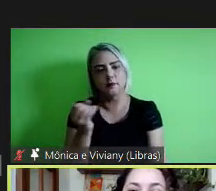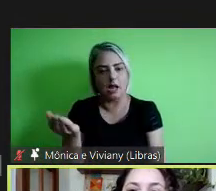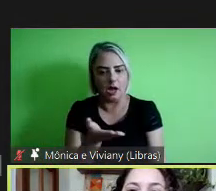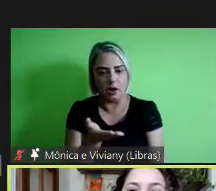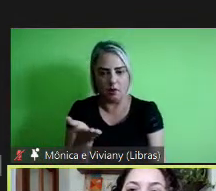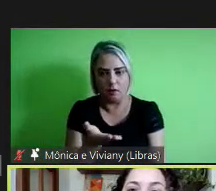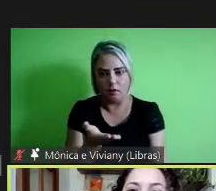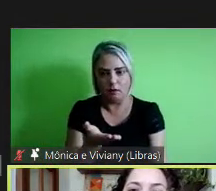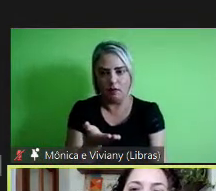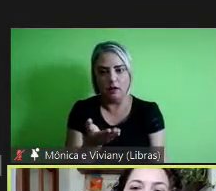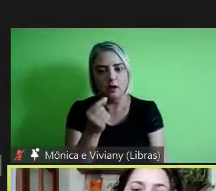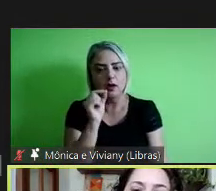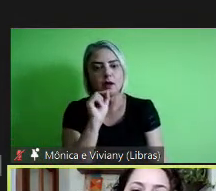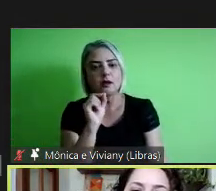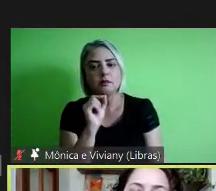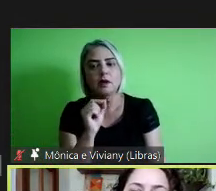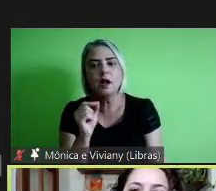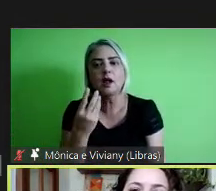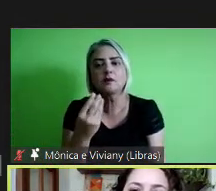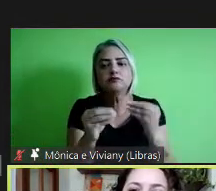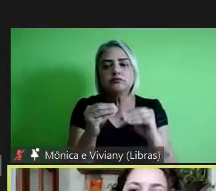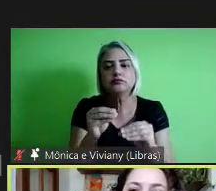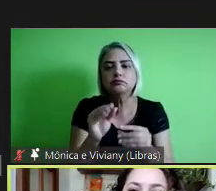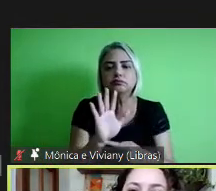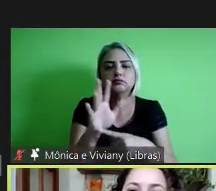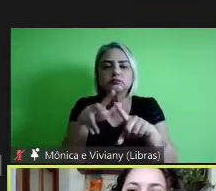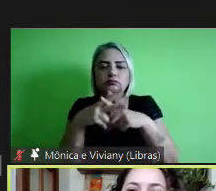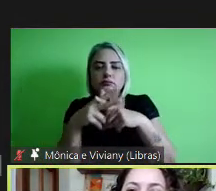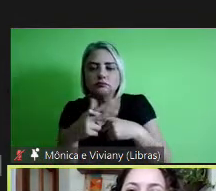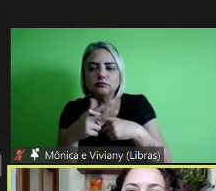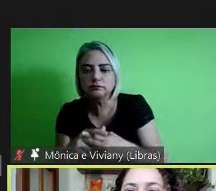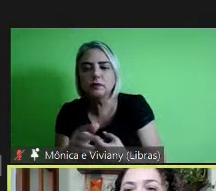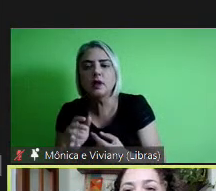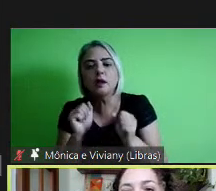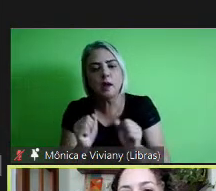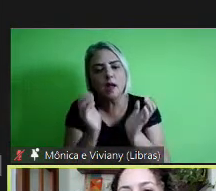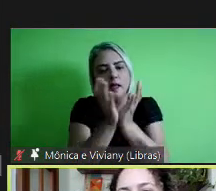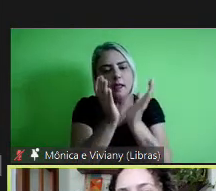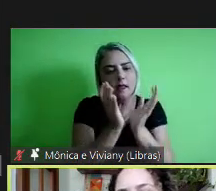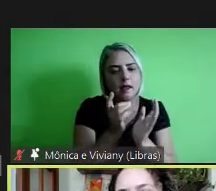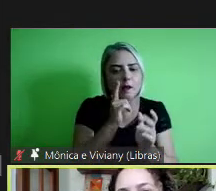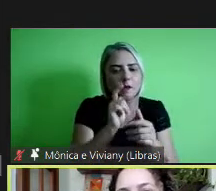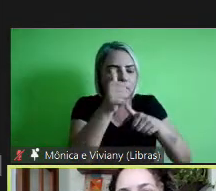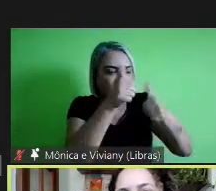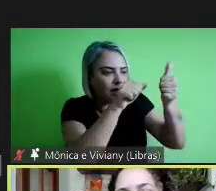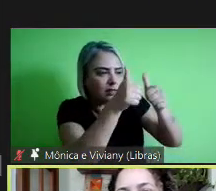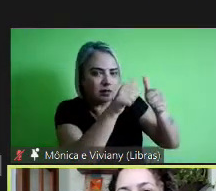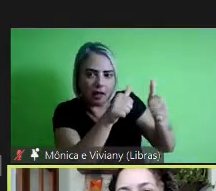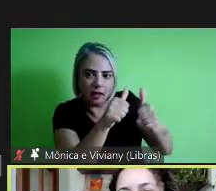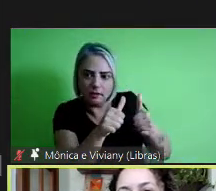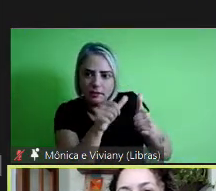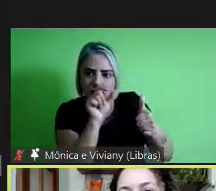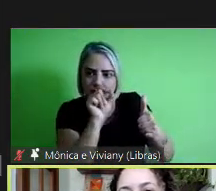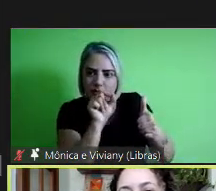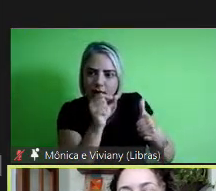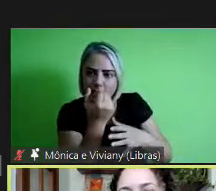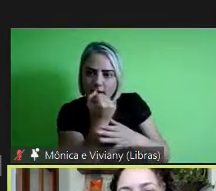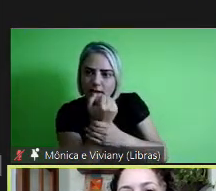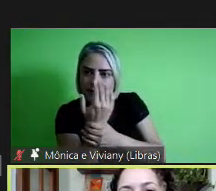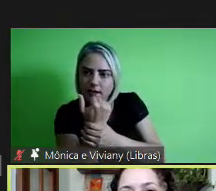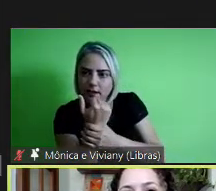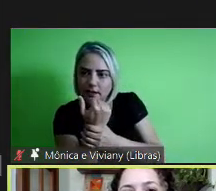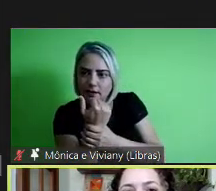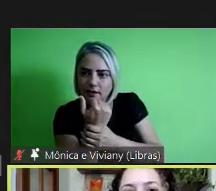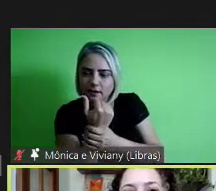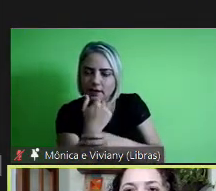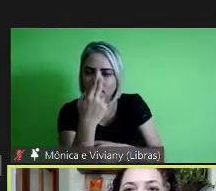important step that was taken to contribute with these tools so these teams can